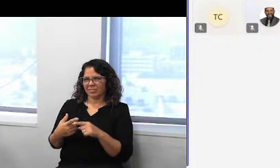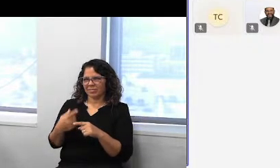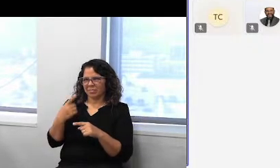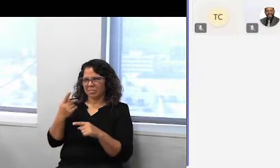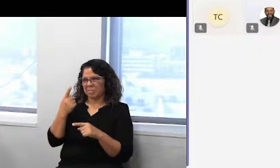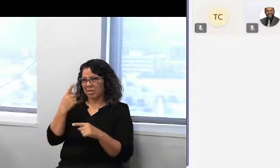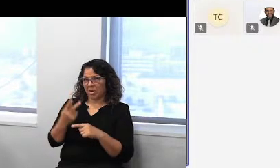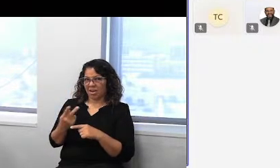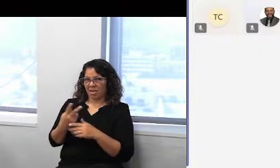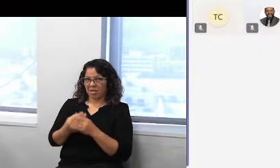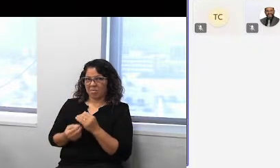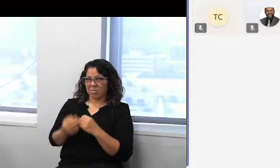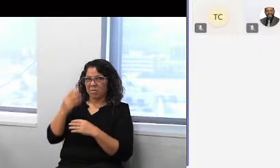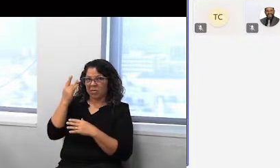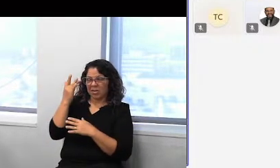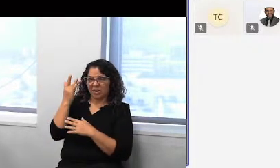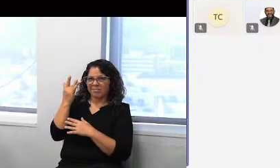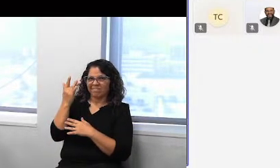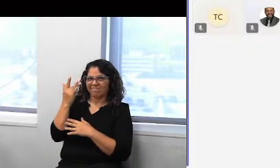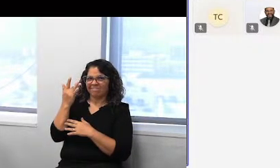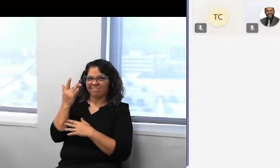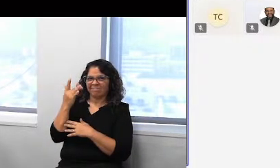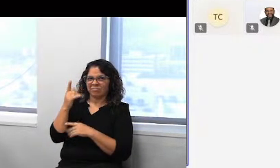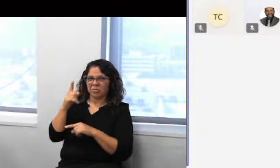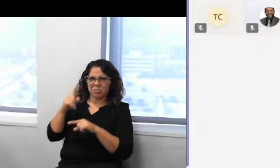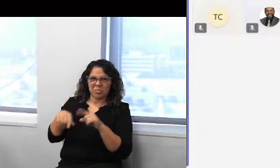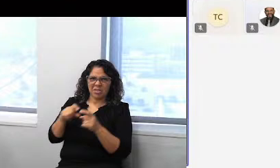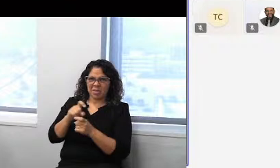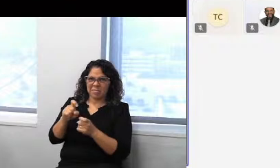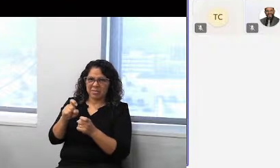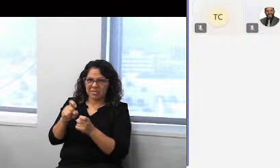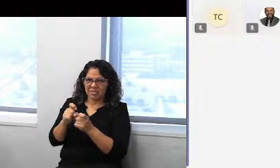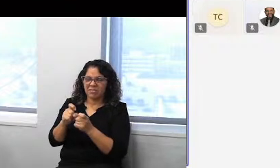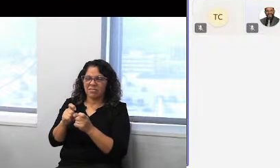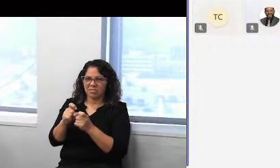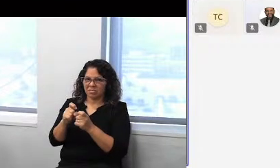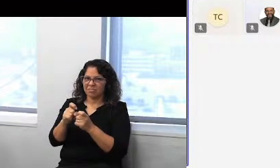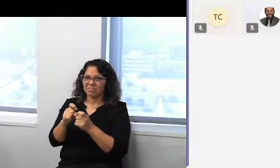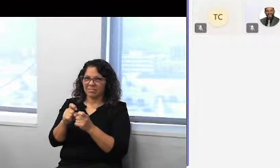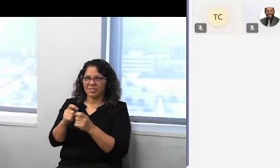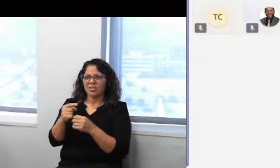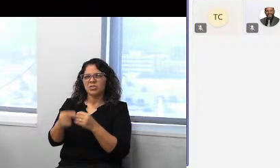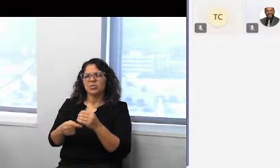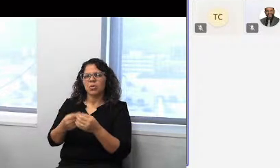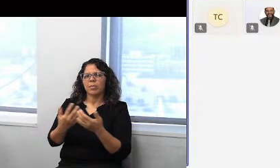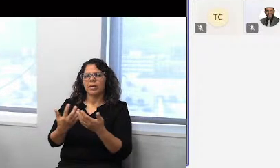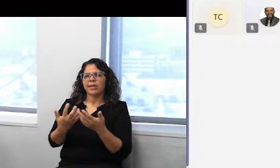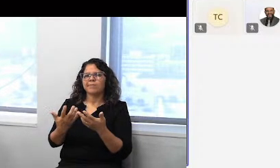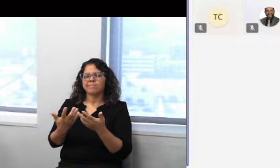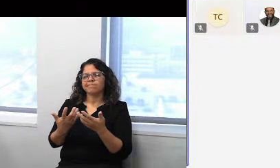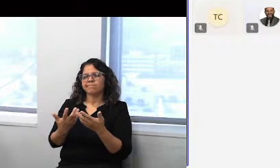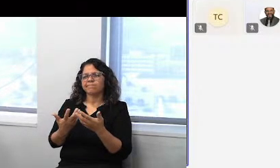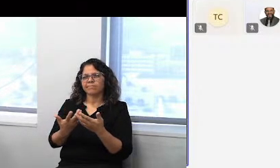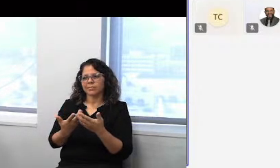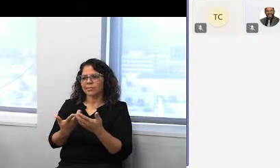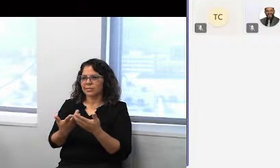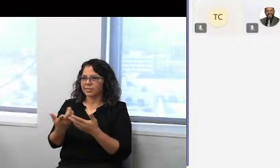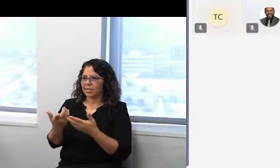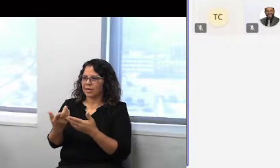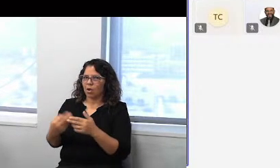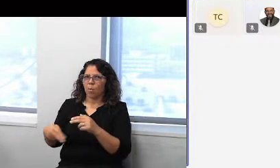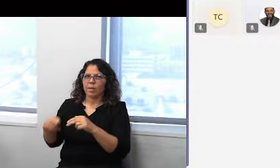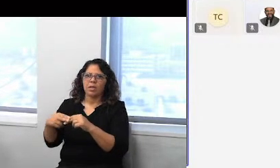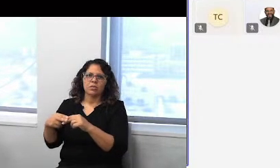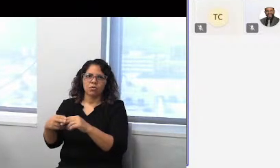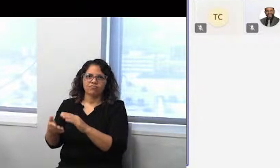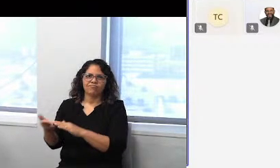going to be unable to be very specific about matching the capacity increase to the specific needs of the